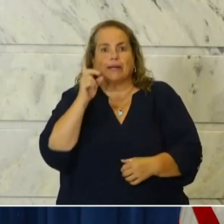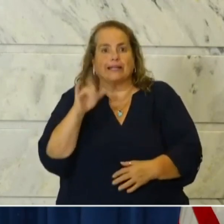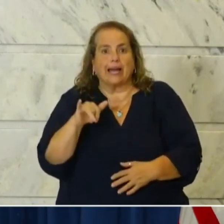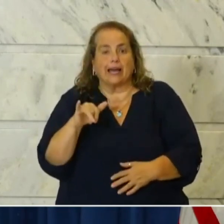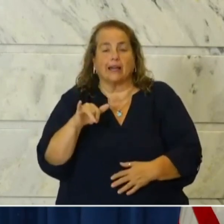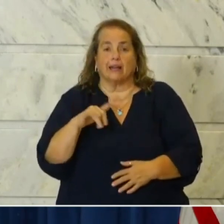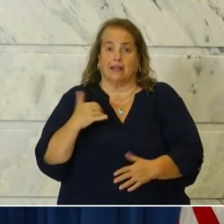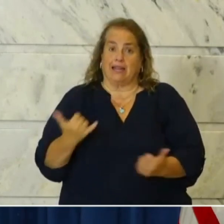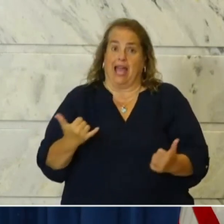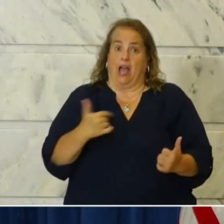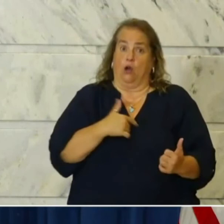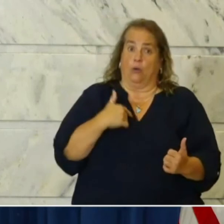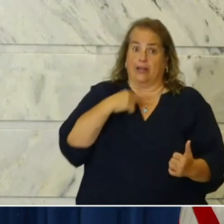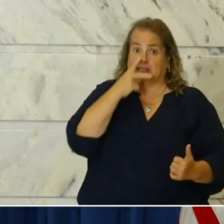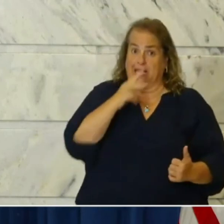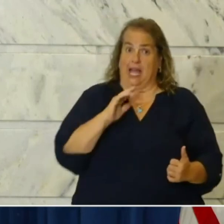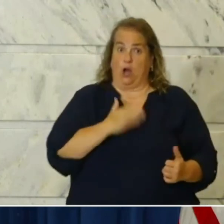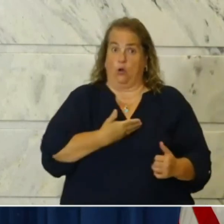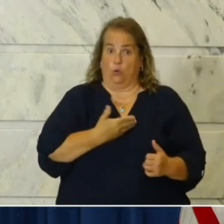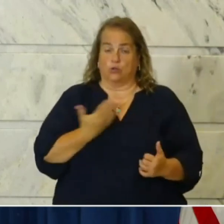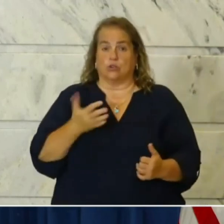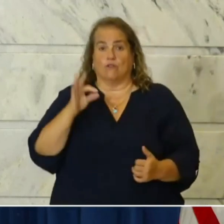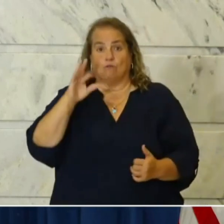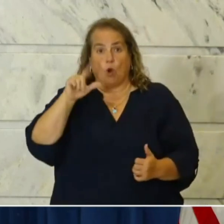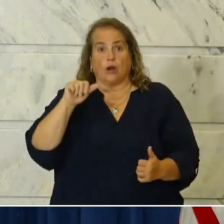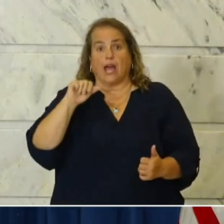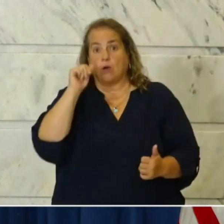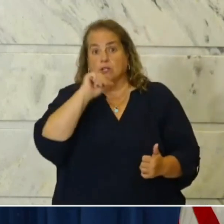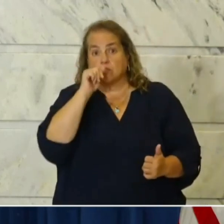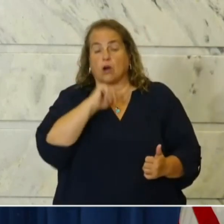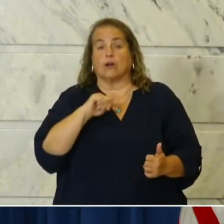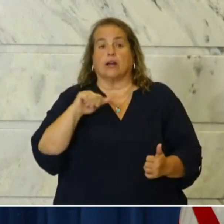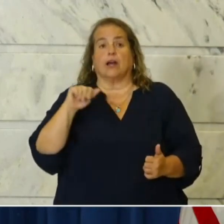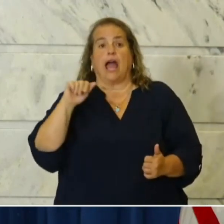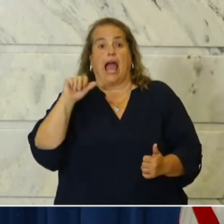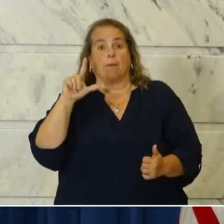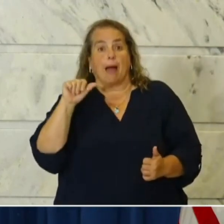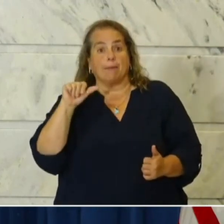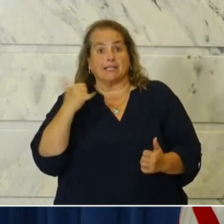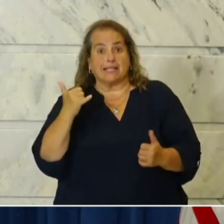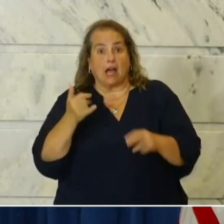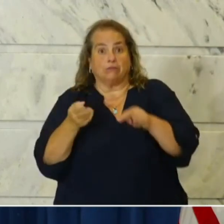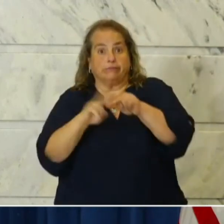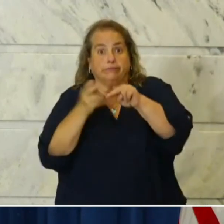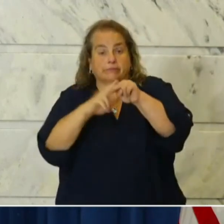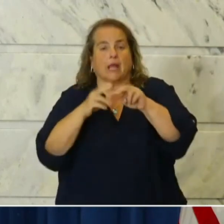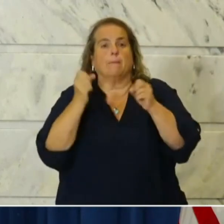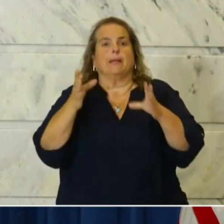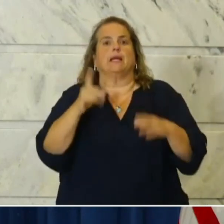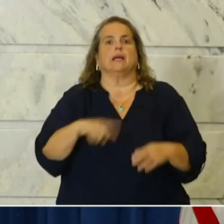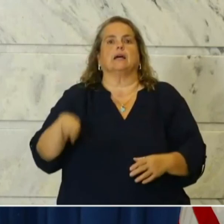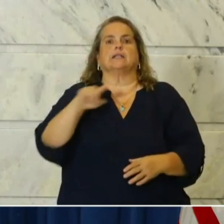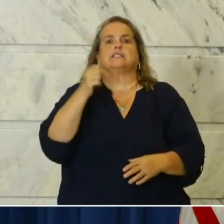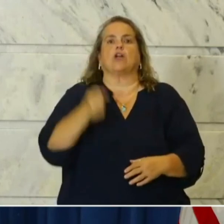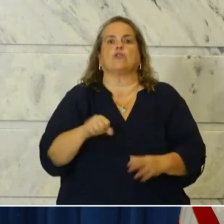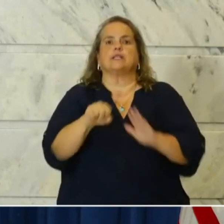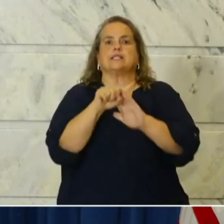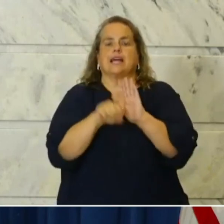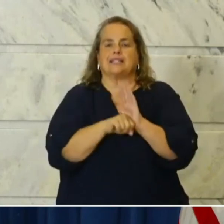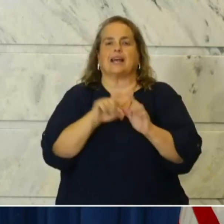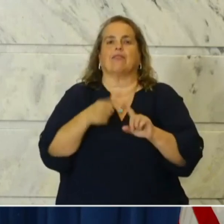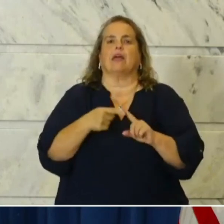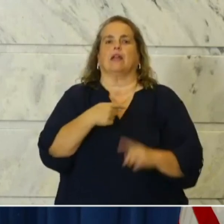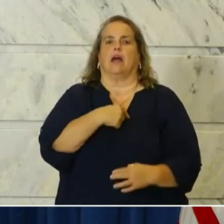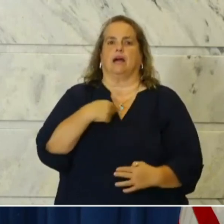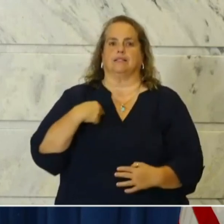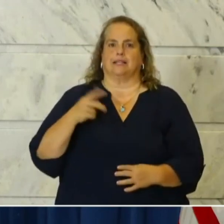Arizona, Texas. Alabama's gotten bad, Oklahoma's increasing, and many others out there. And then you have us,